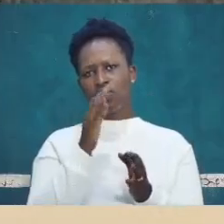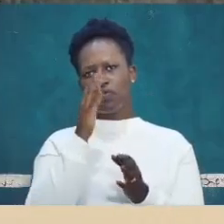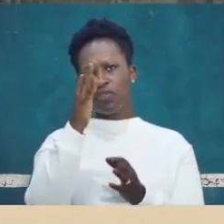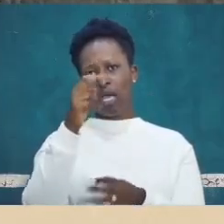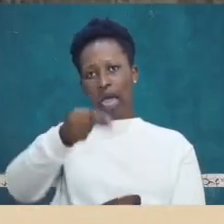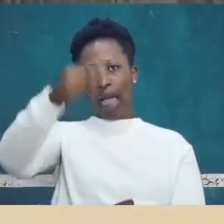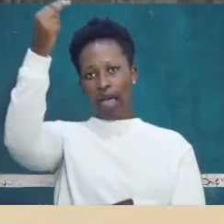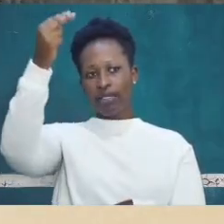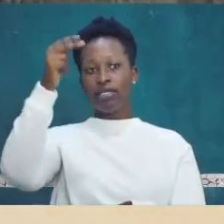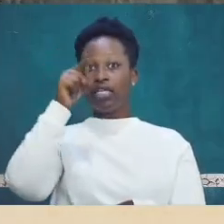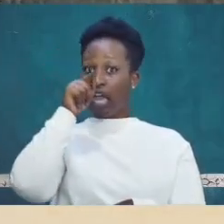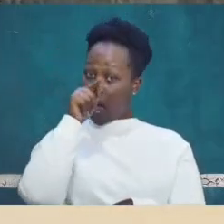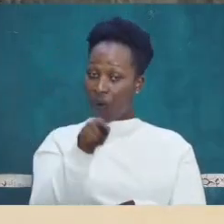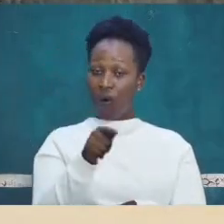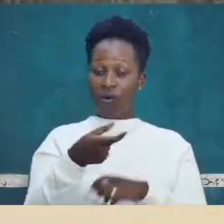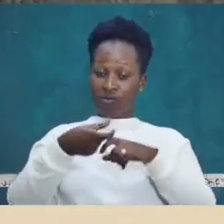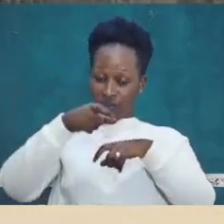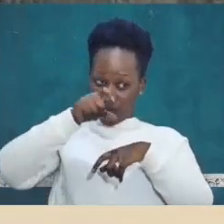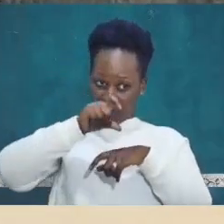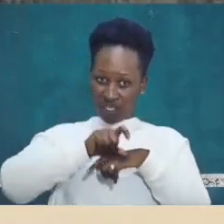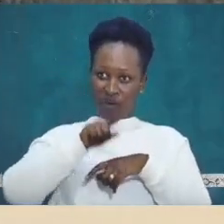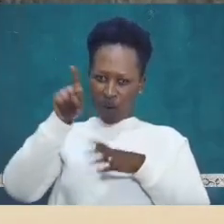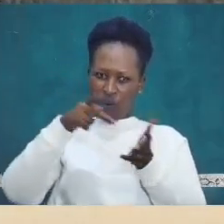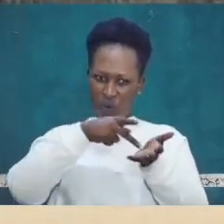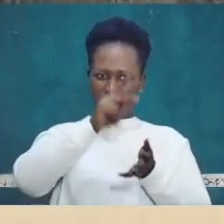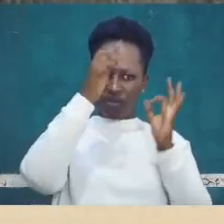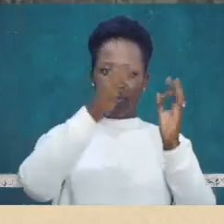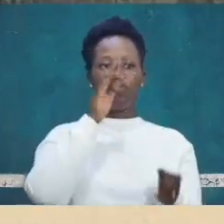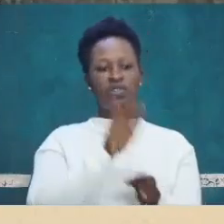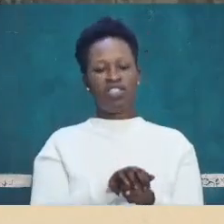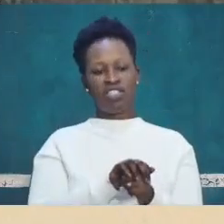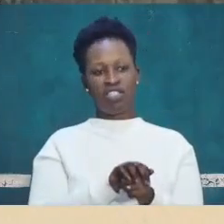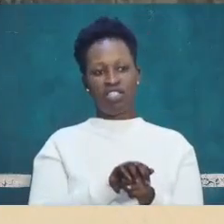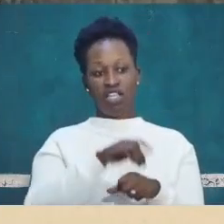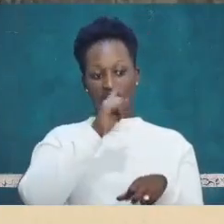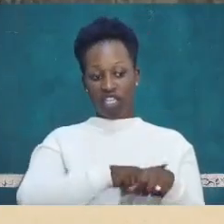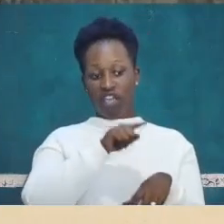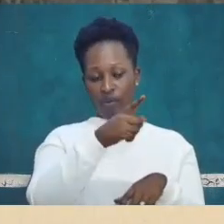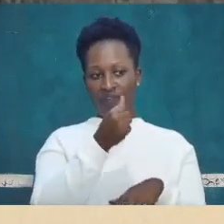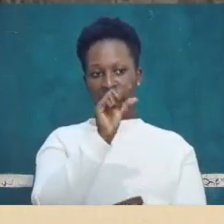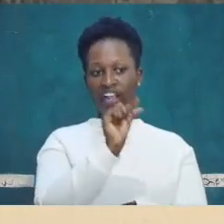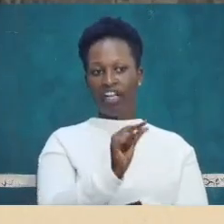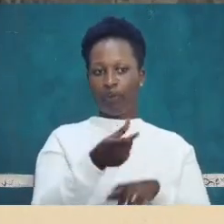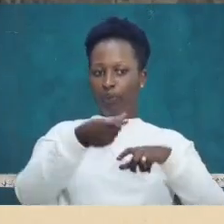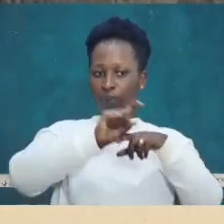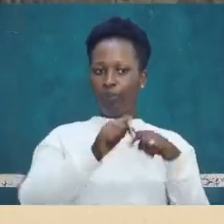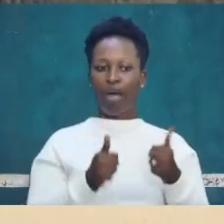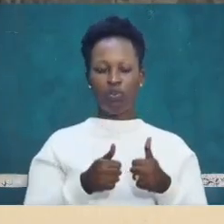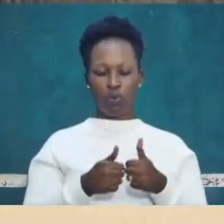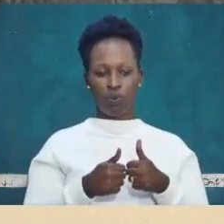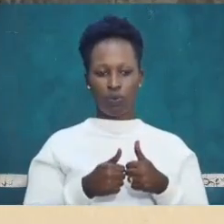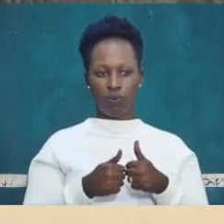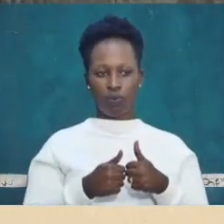high. That will increase the consumption of goods during that period when the prices have not increased.